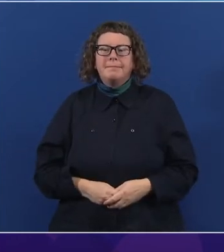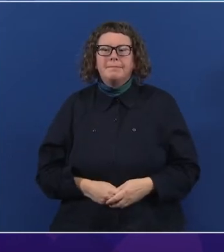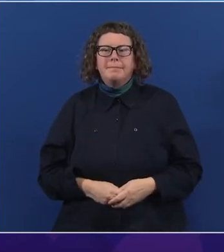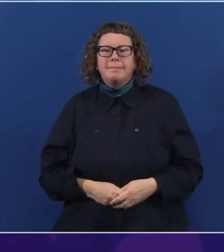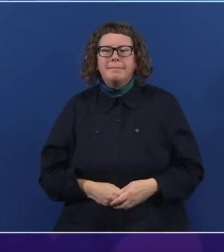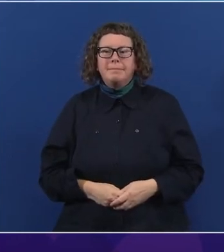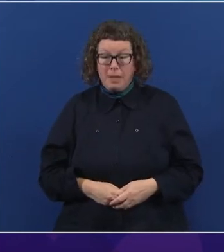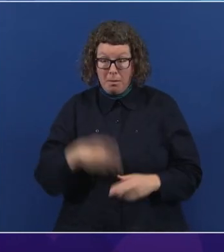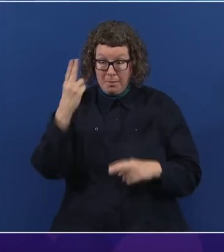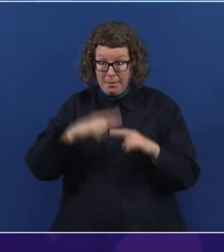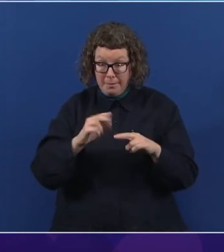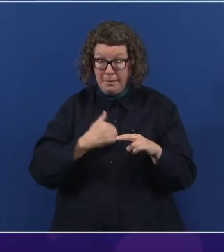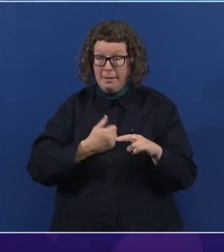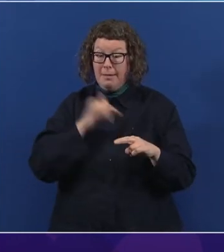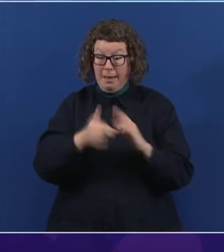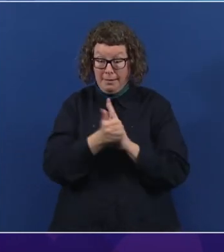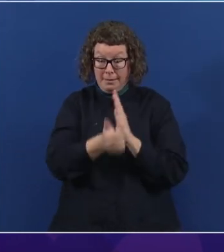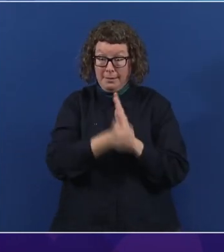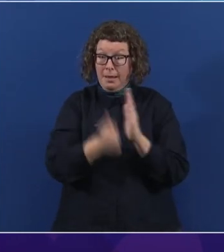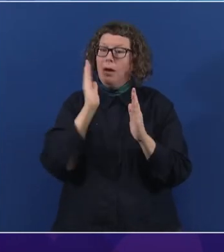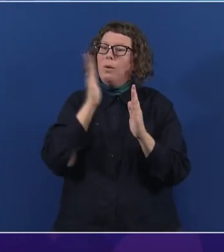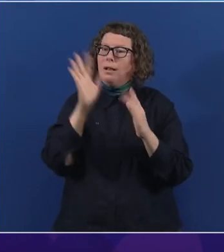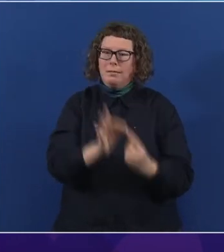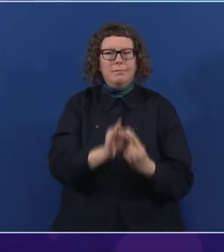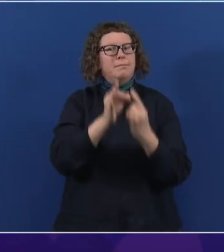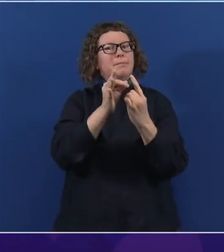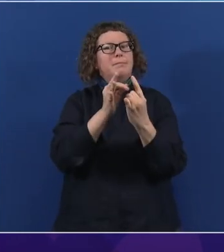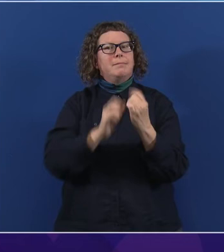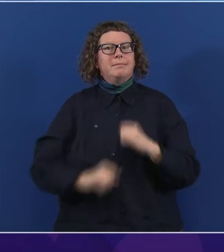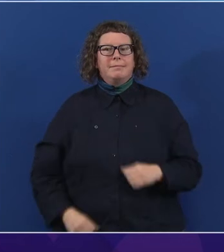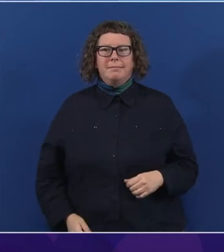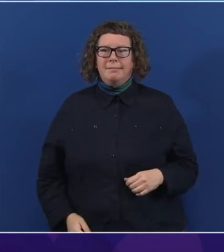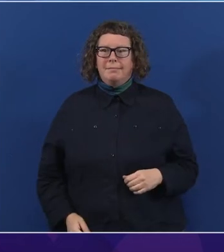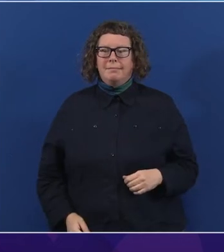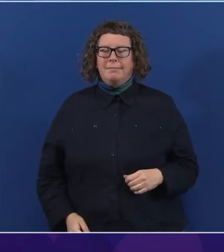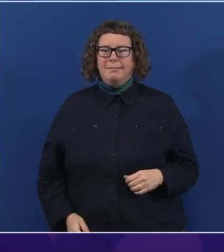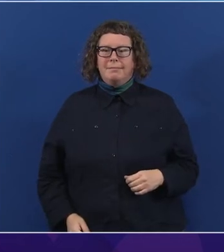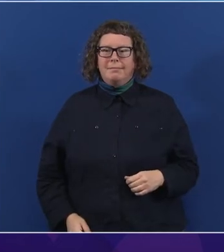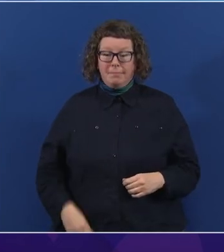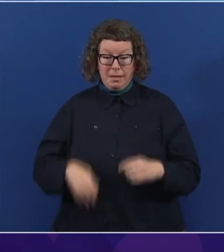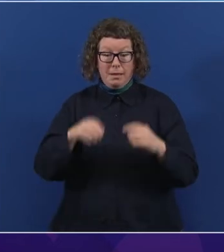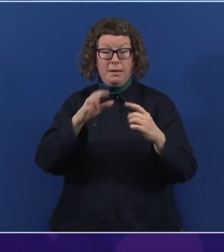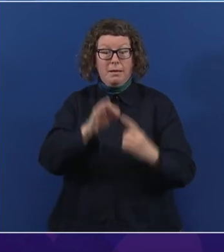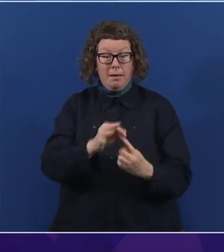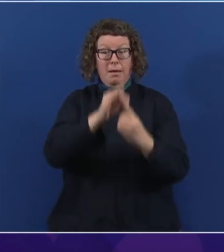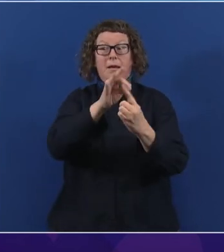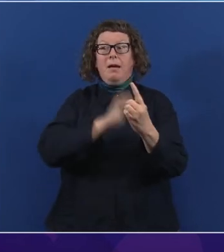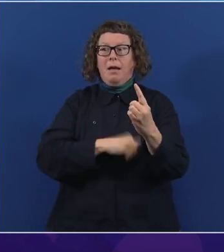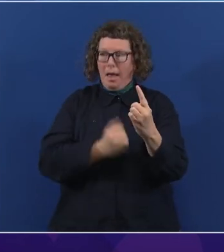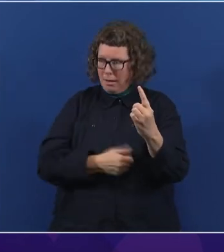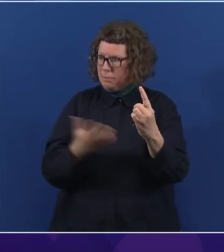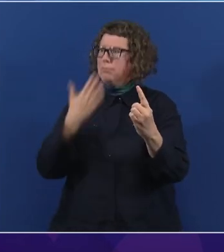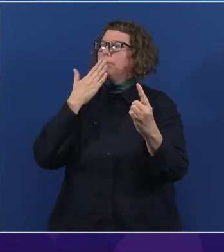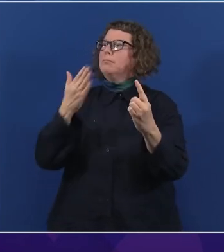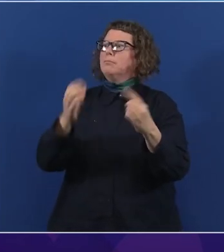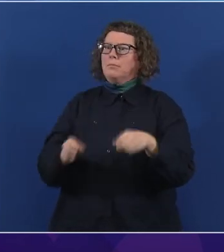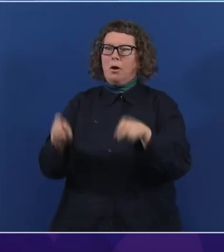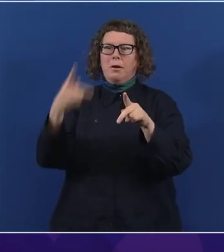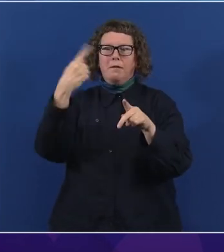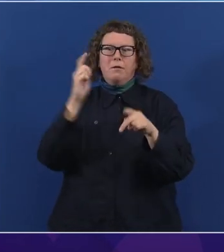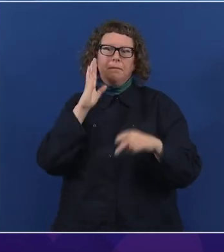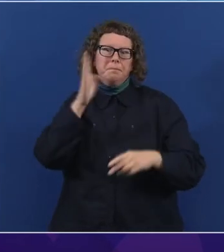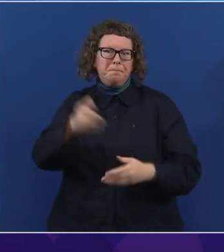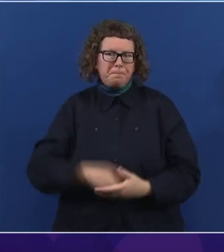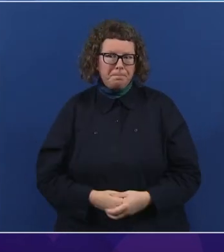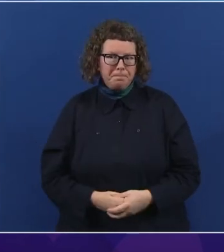me, this is a skill that will set you apart and has you well positioned for the future.